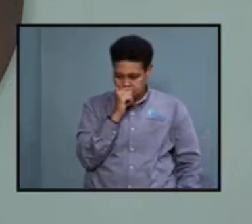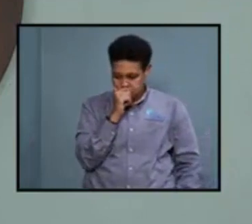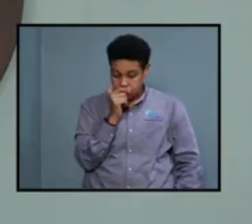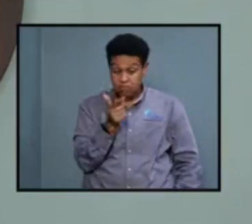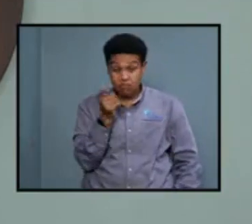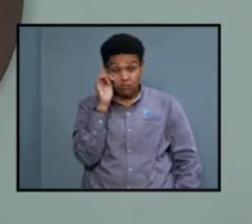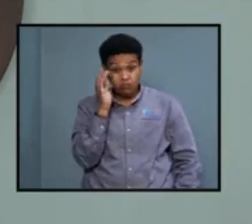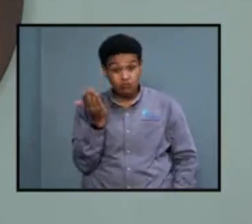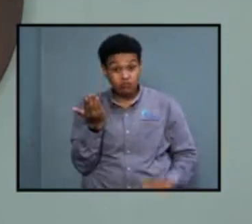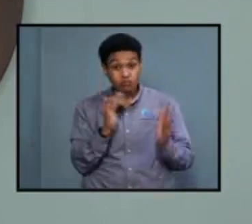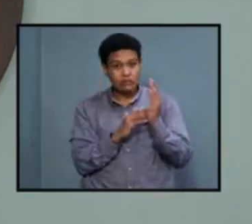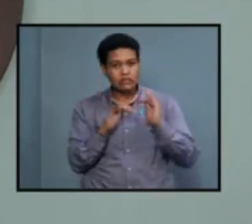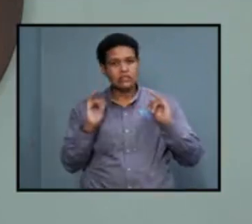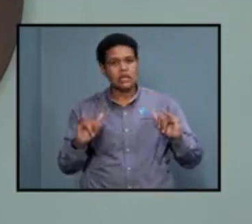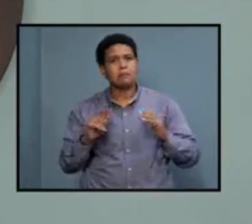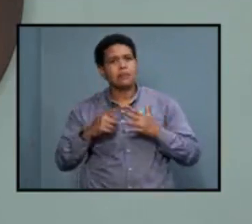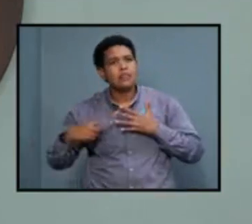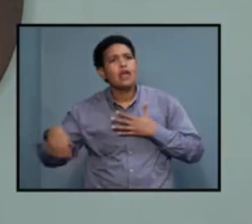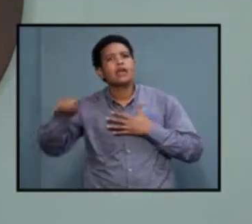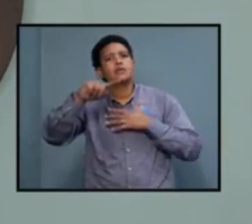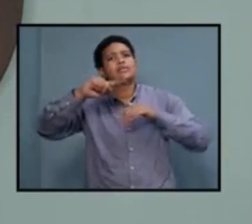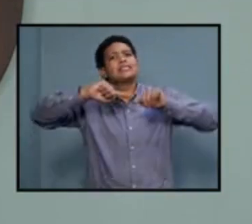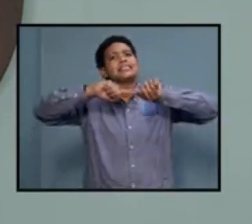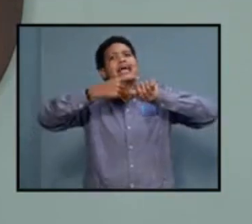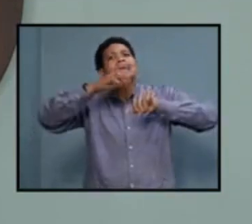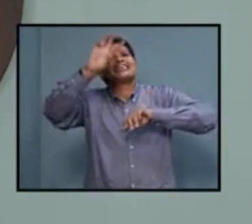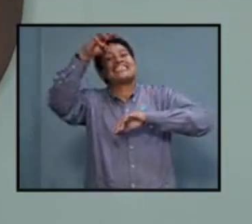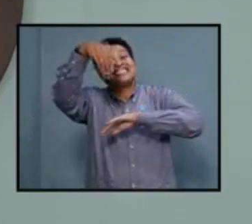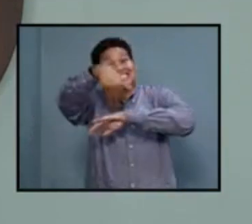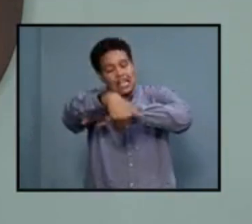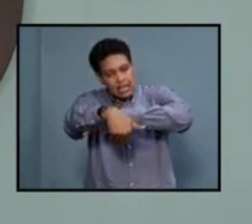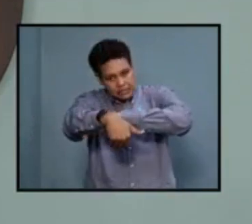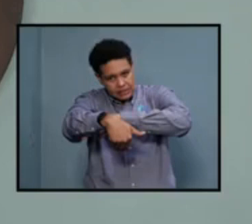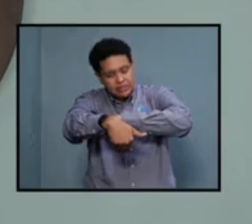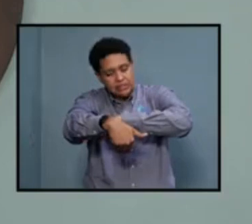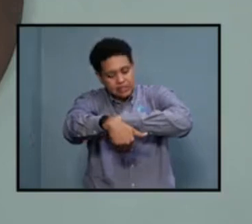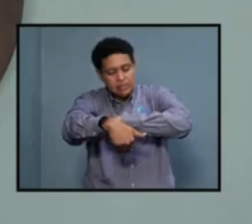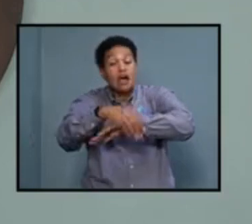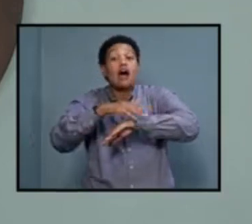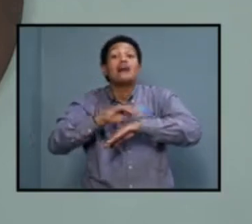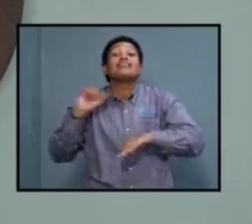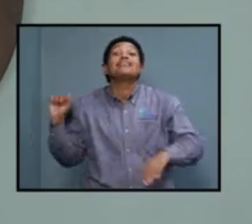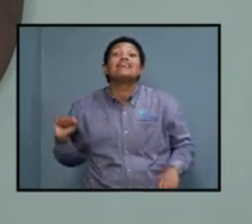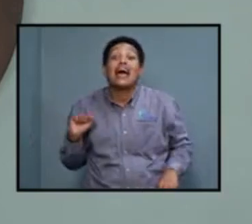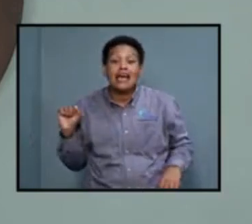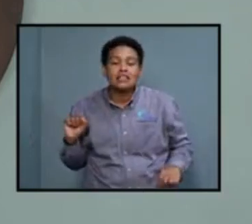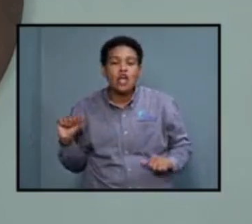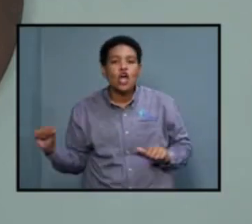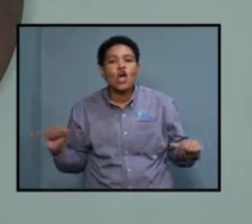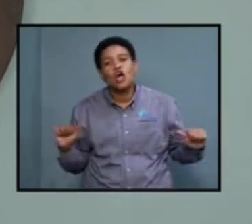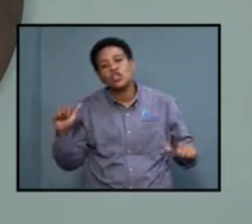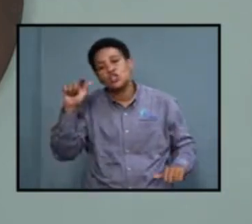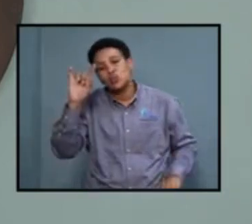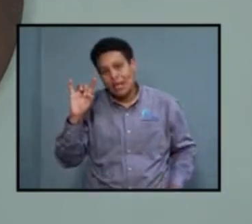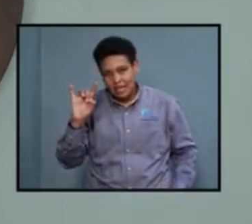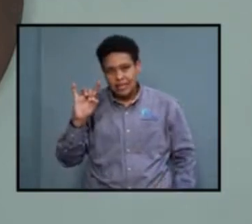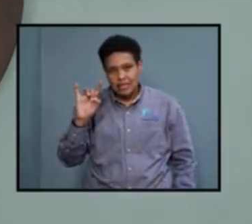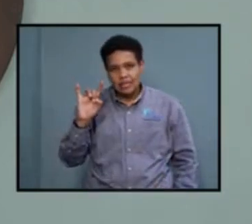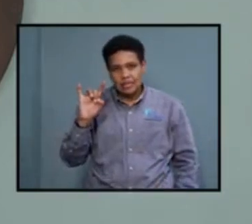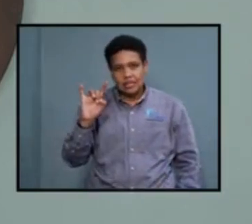the following week starting at 6 pm now on saturday august 28th